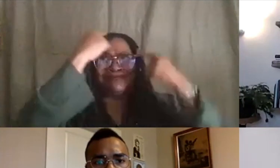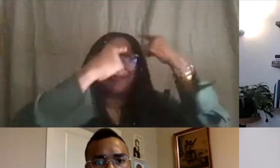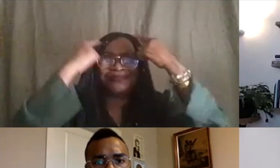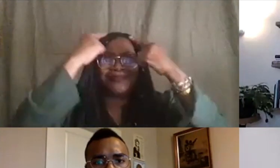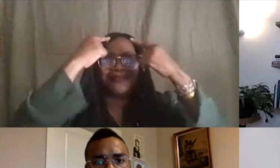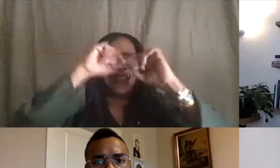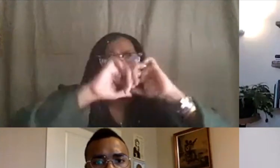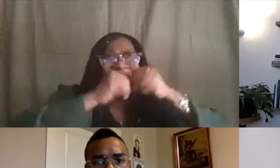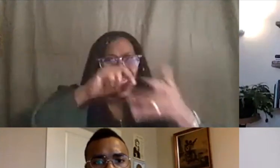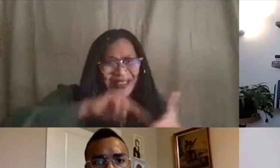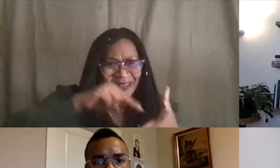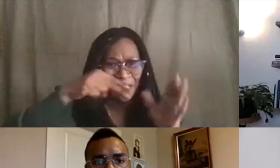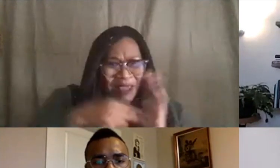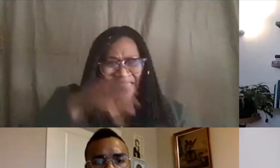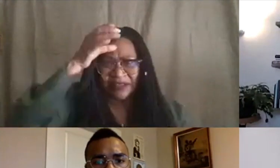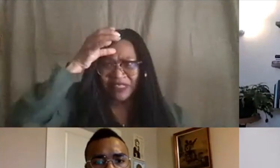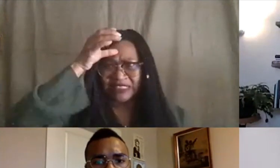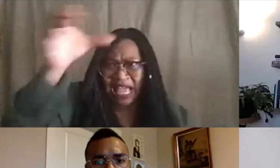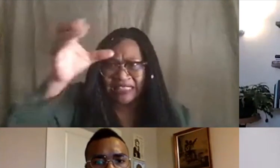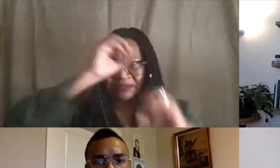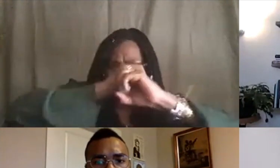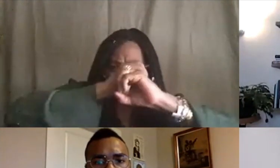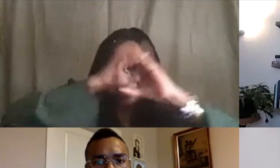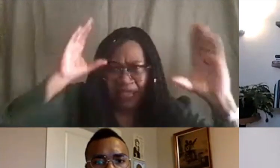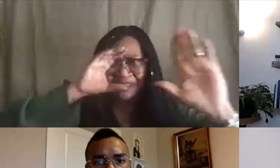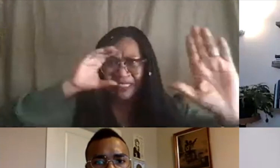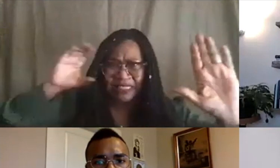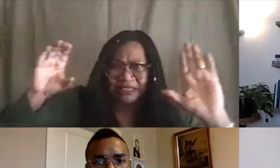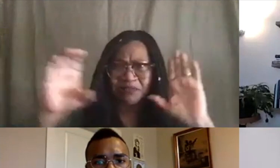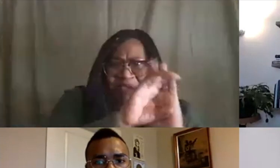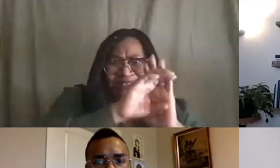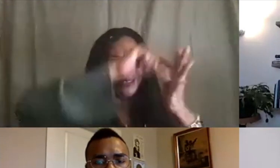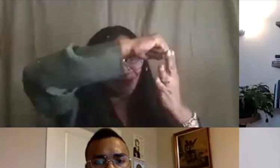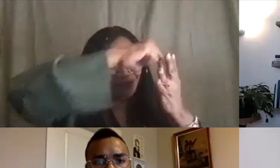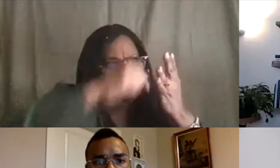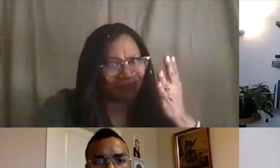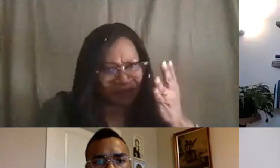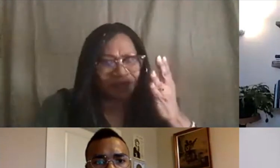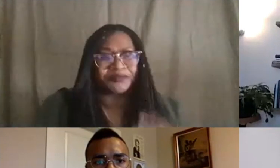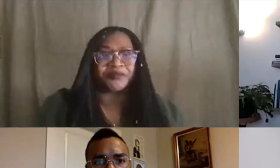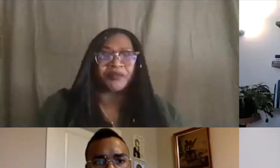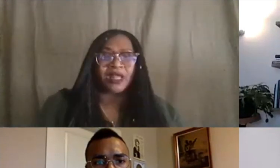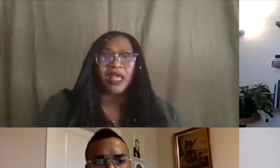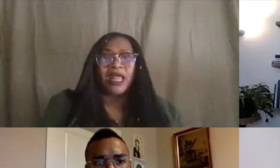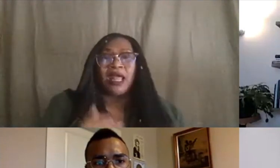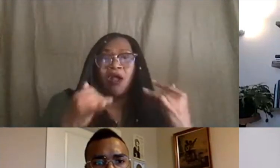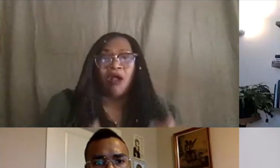intertextuality of these images. And then Kirsten, if you would